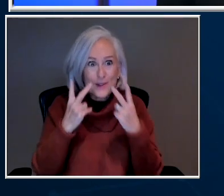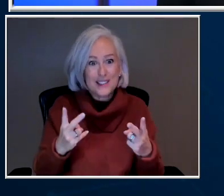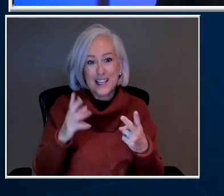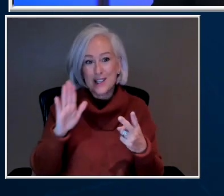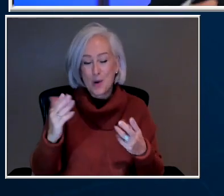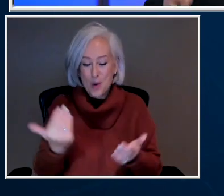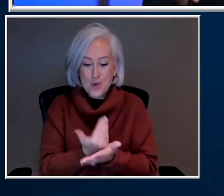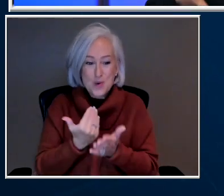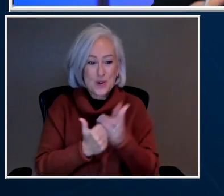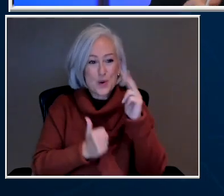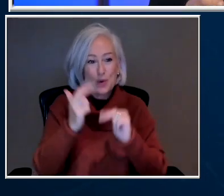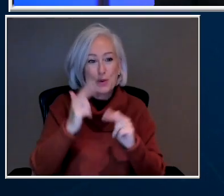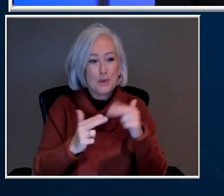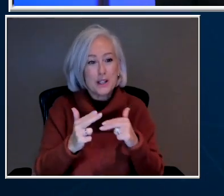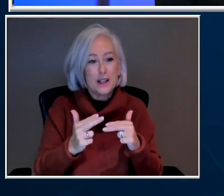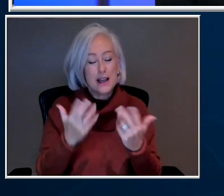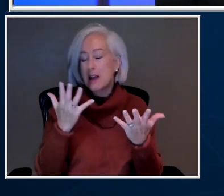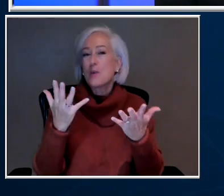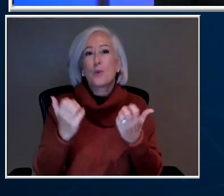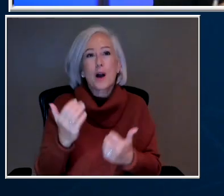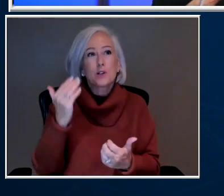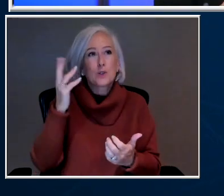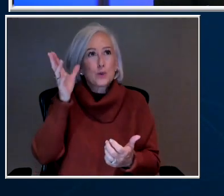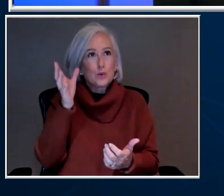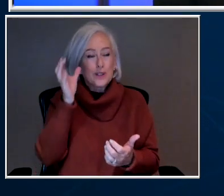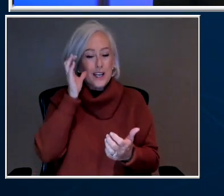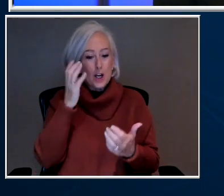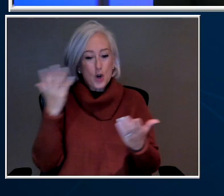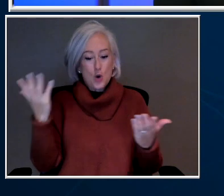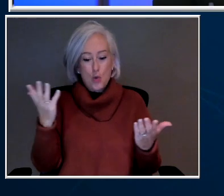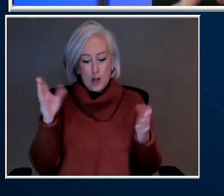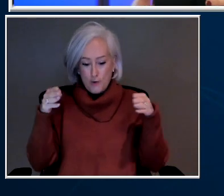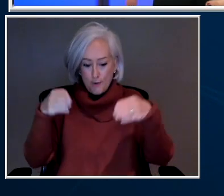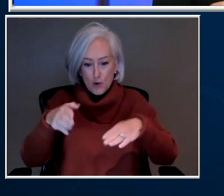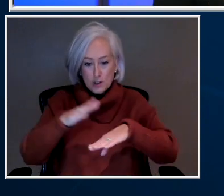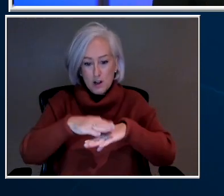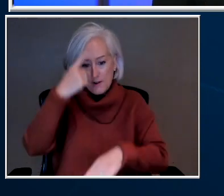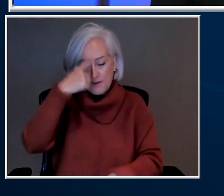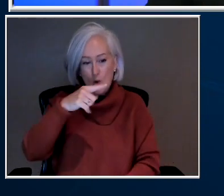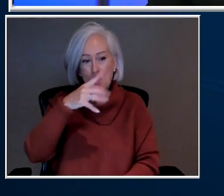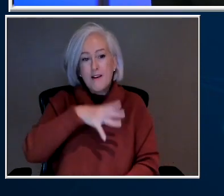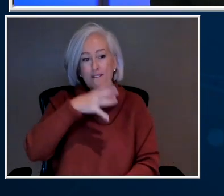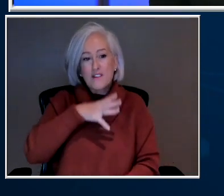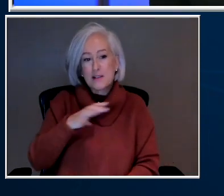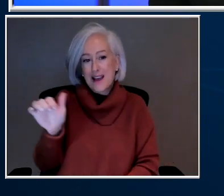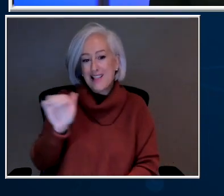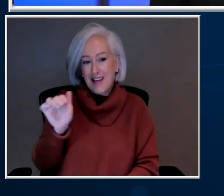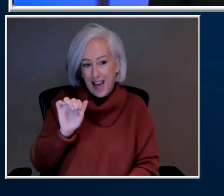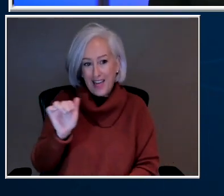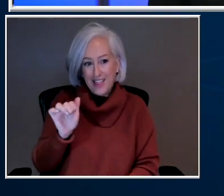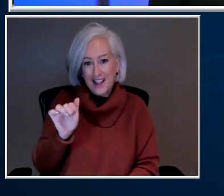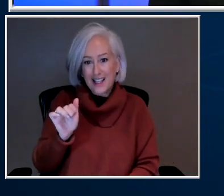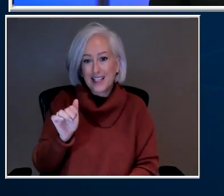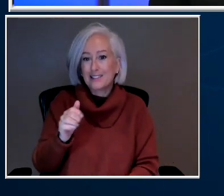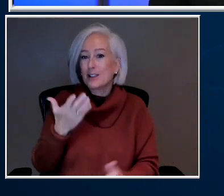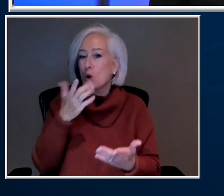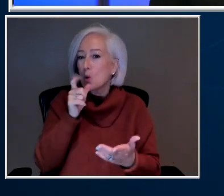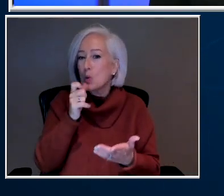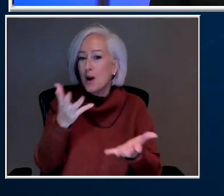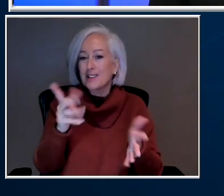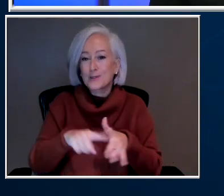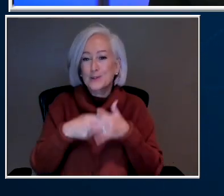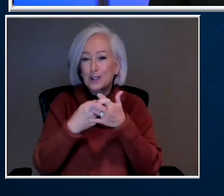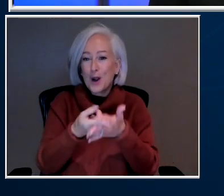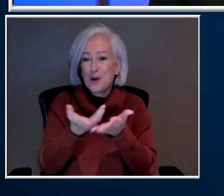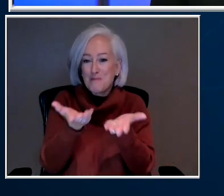went into the female athlete when it came to this facility. So who wants to get us started?